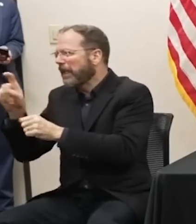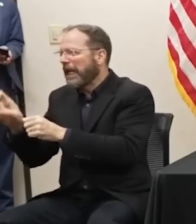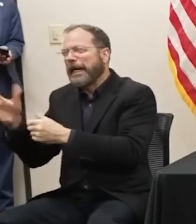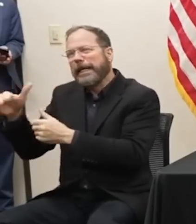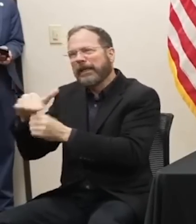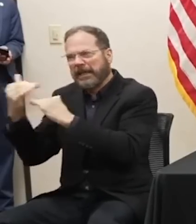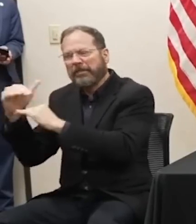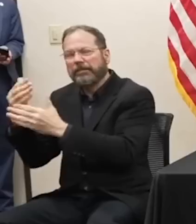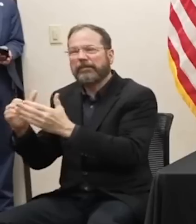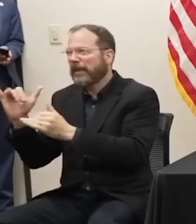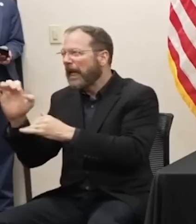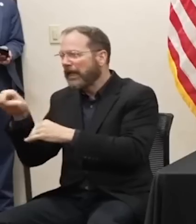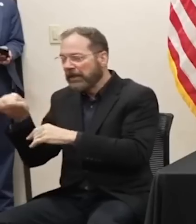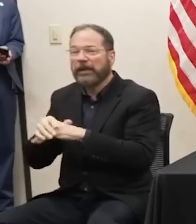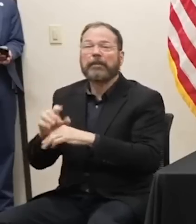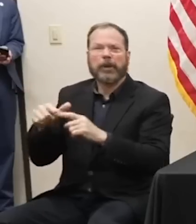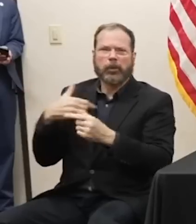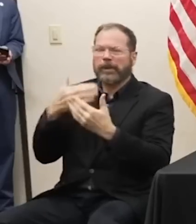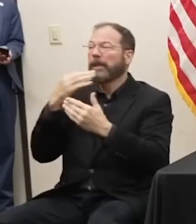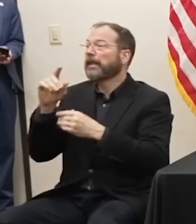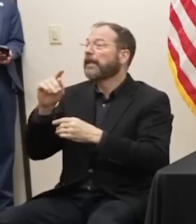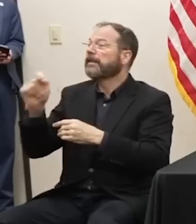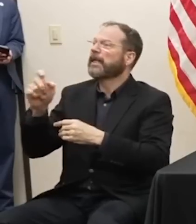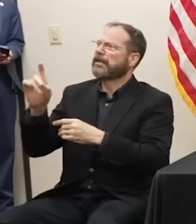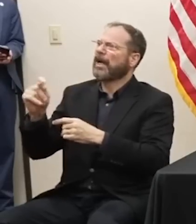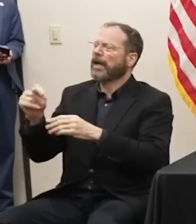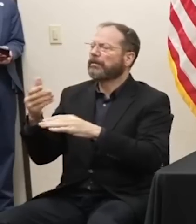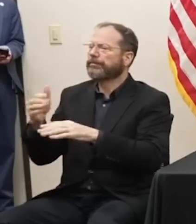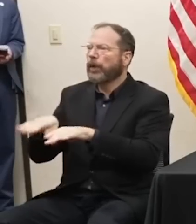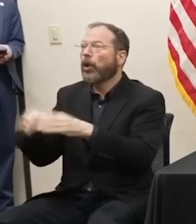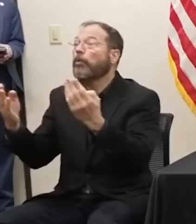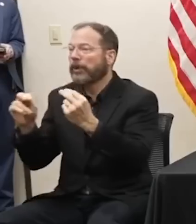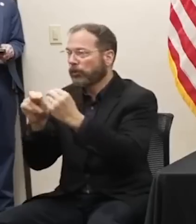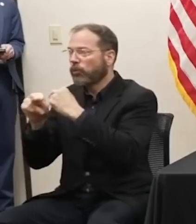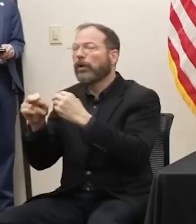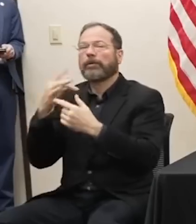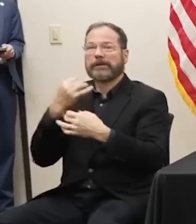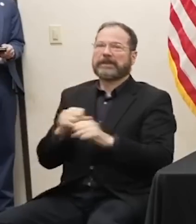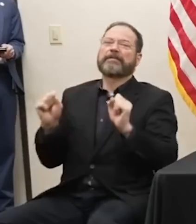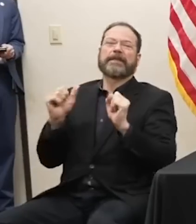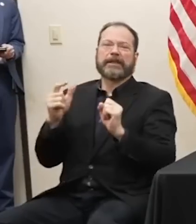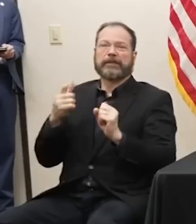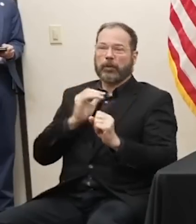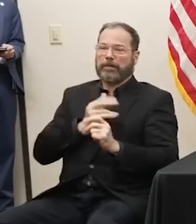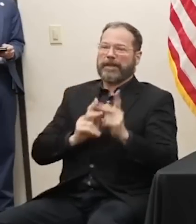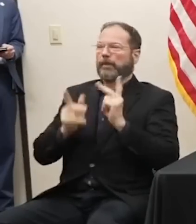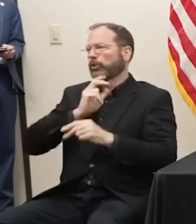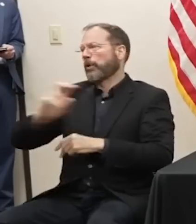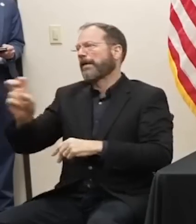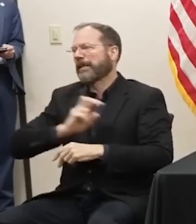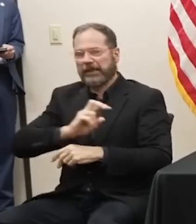and where there's some ice. And we appreciate TxDOT keep getting those roads and keeping those roads open for safety for our people out there